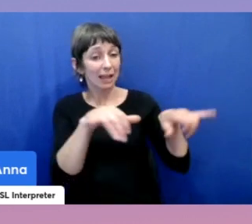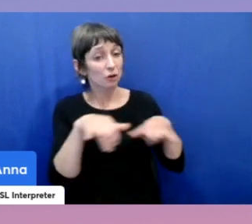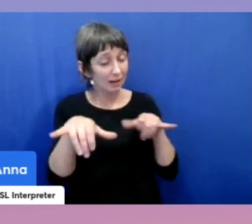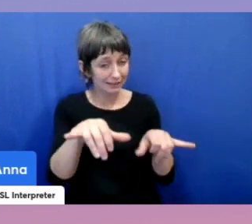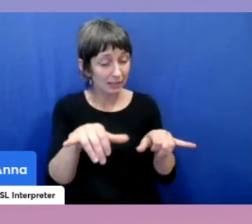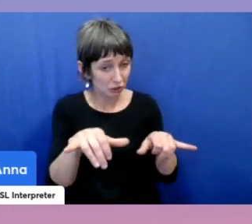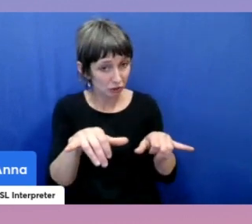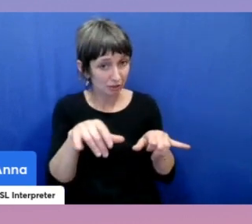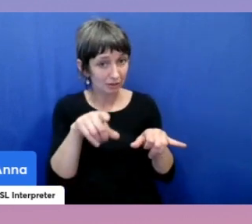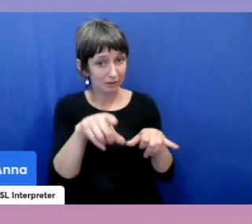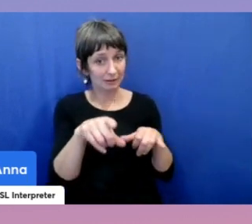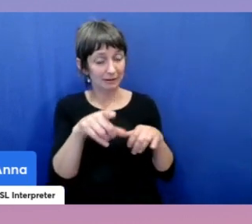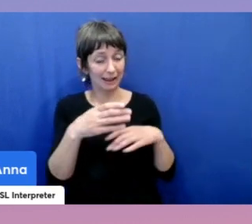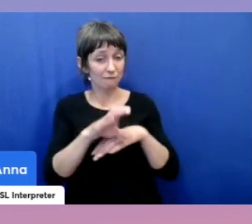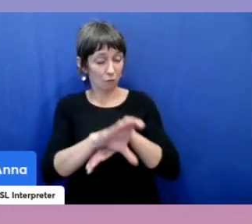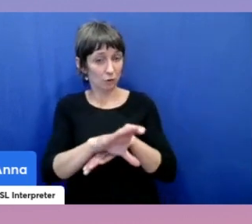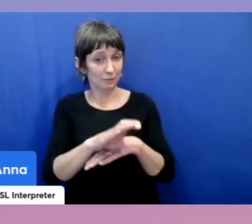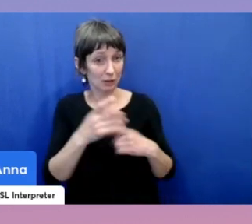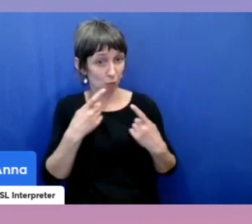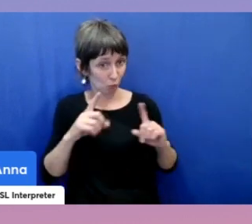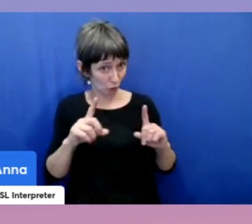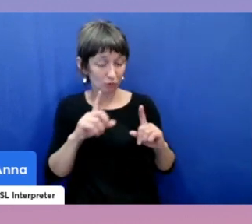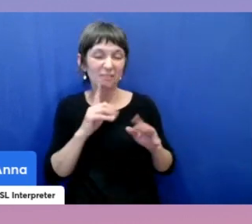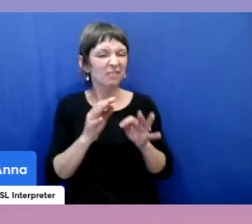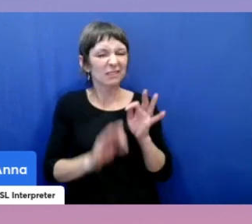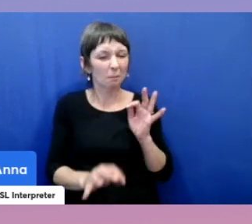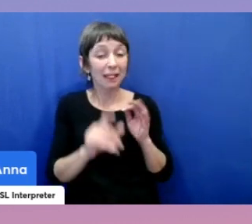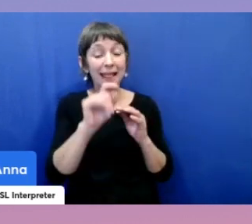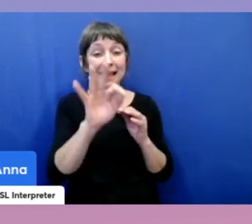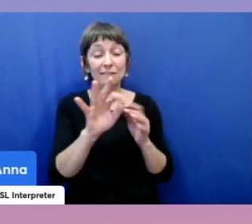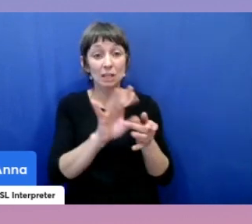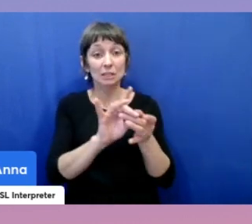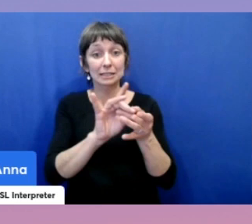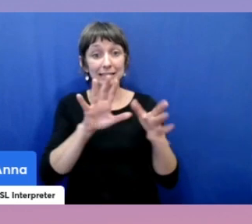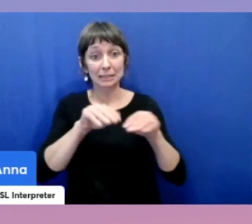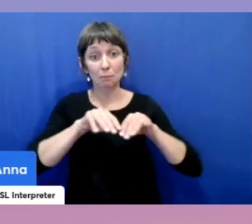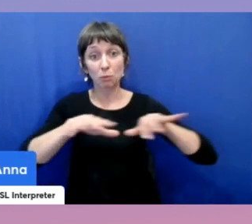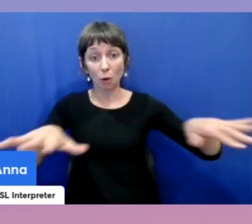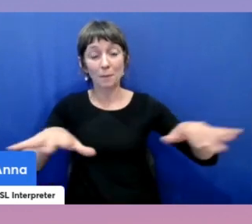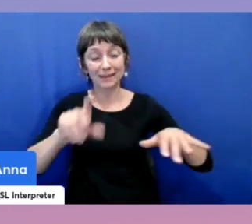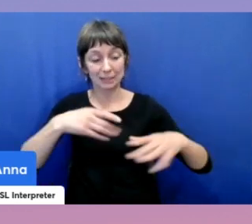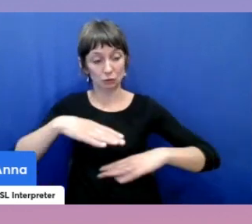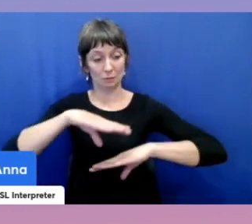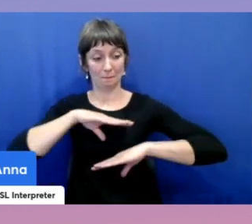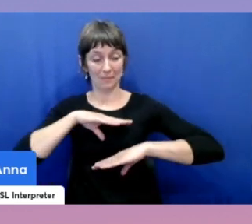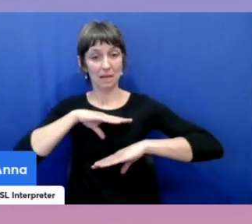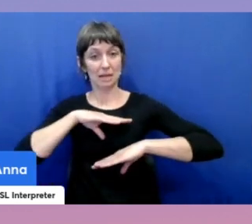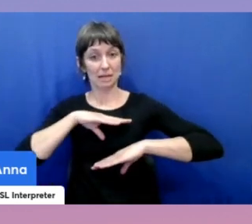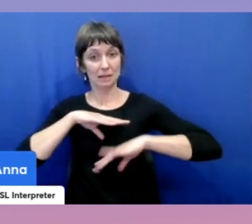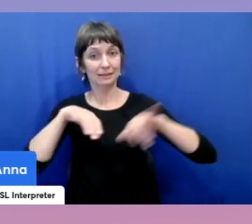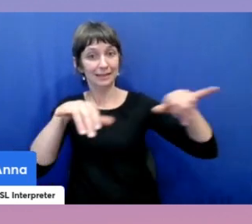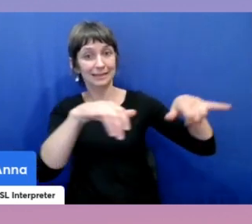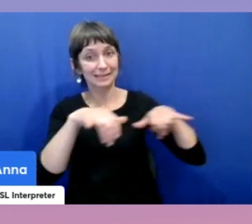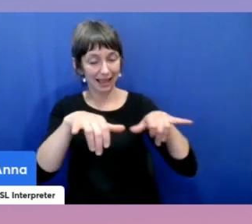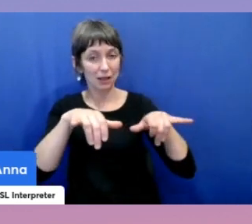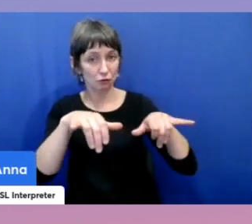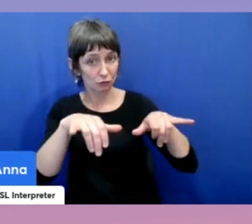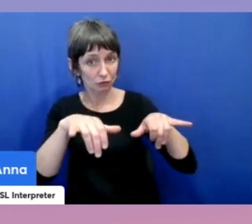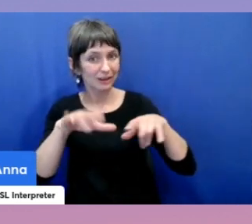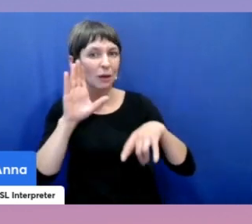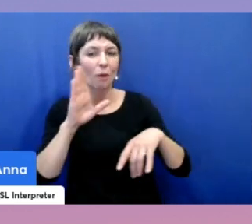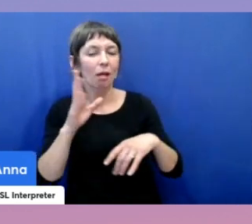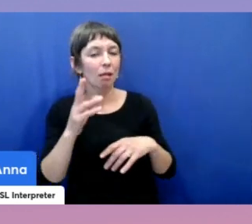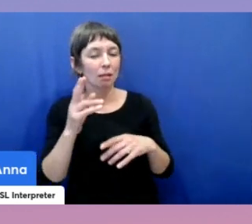working is pretty simple. If the deployment need to meet the standardization, it will immediately fail